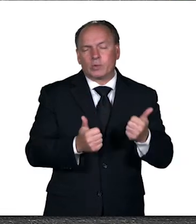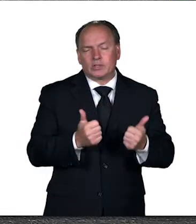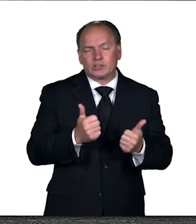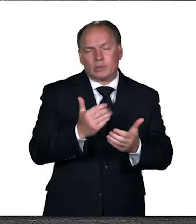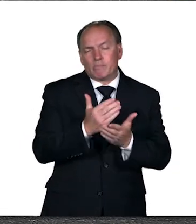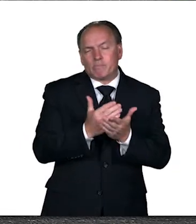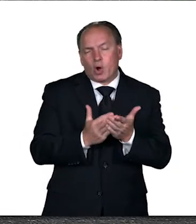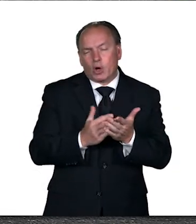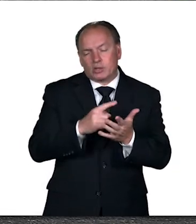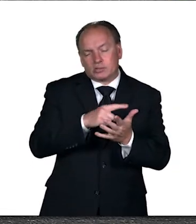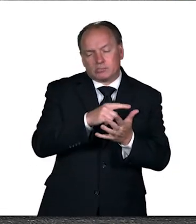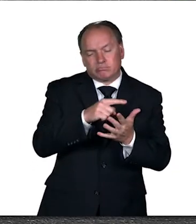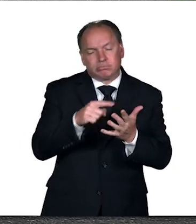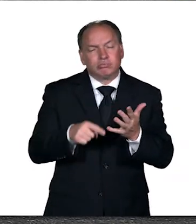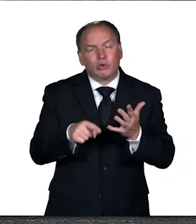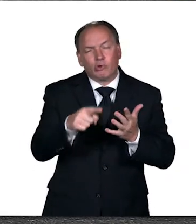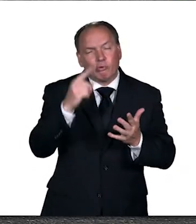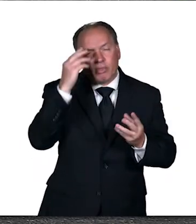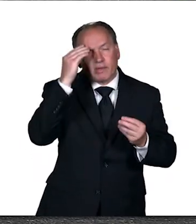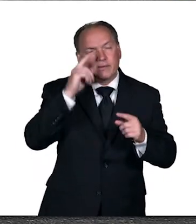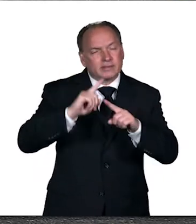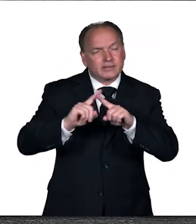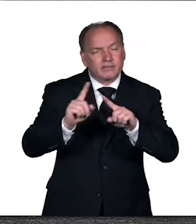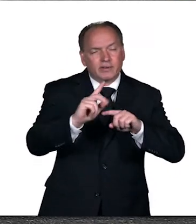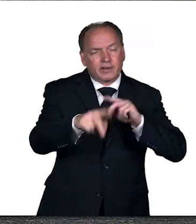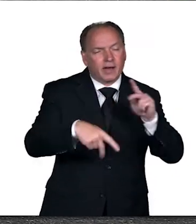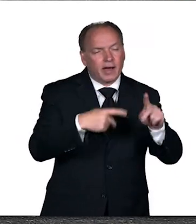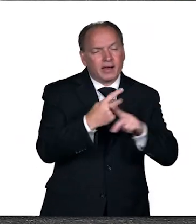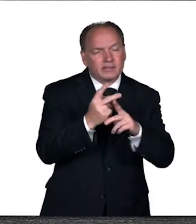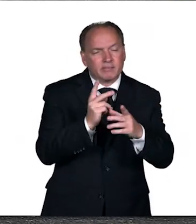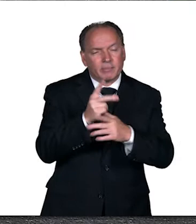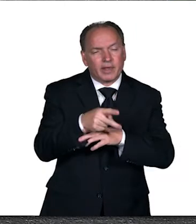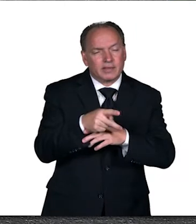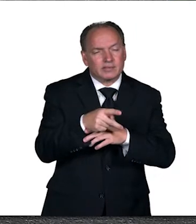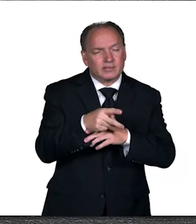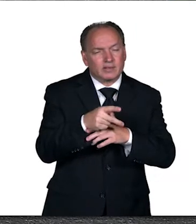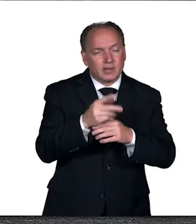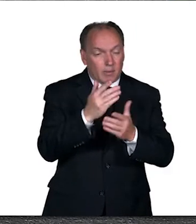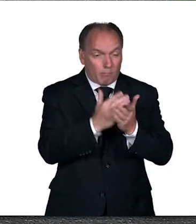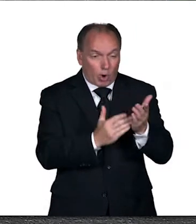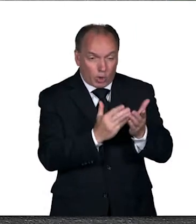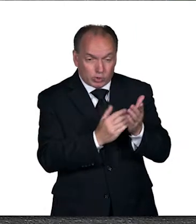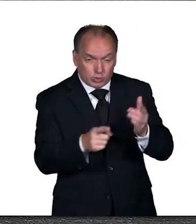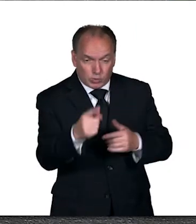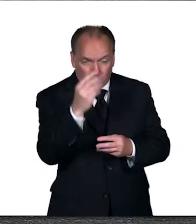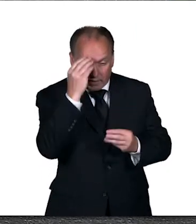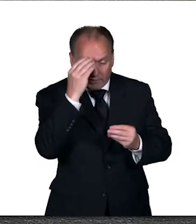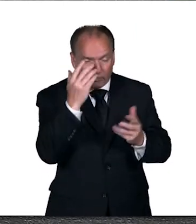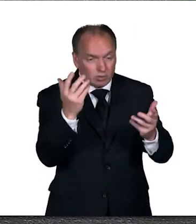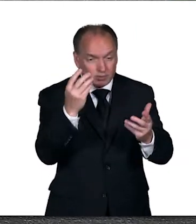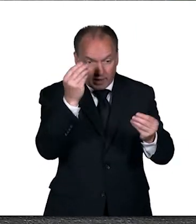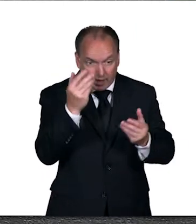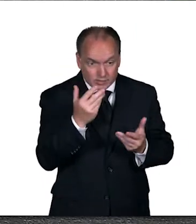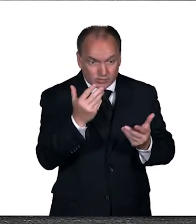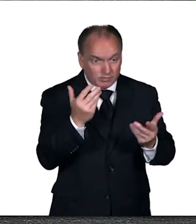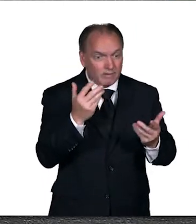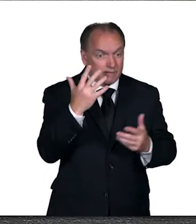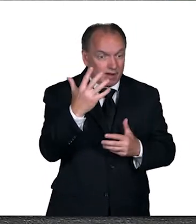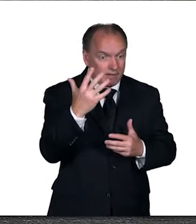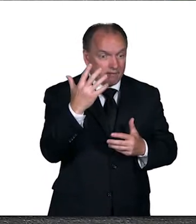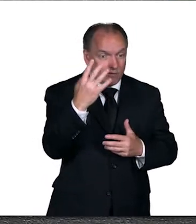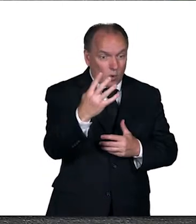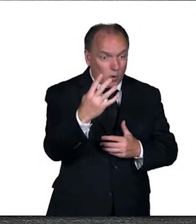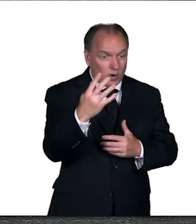plants can you think of? What are the different types of plants that you can think of? All right, you're gonna shout your answer out in